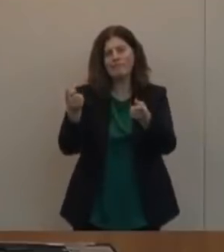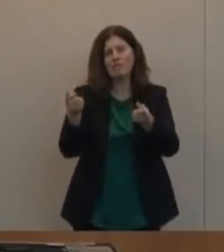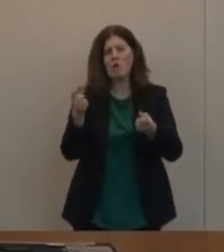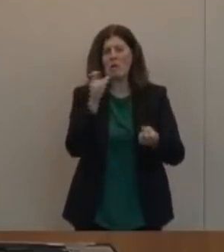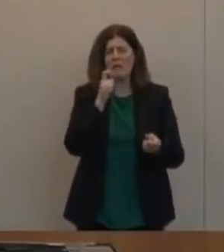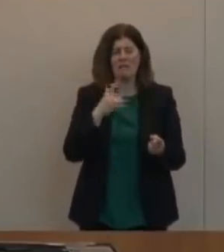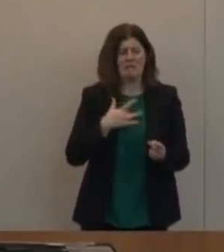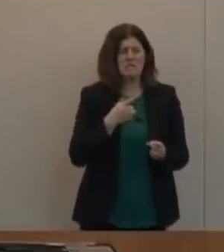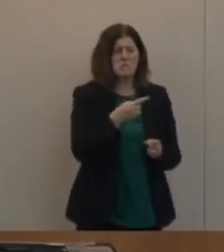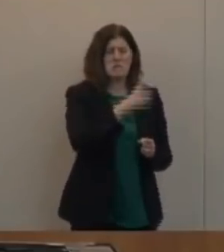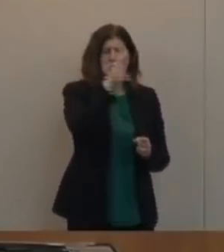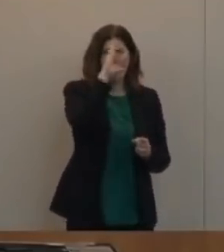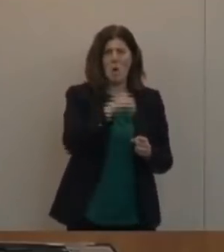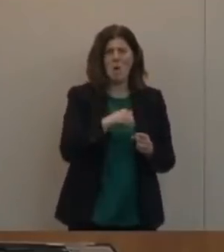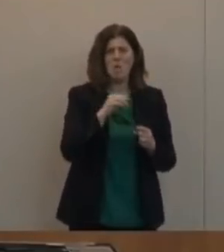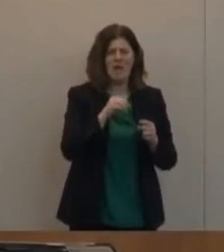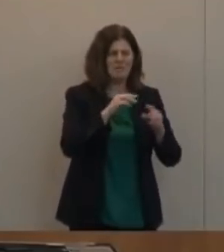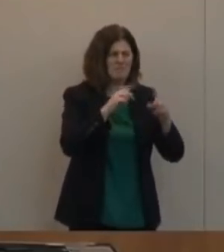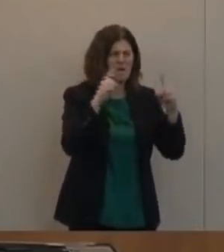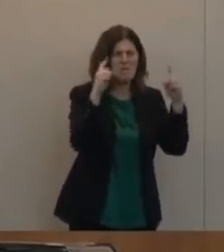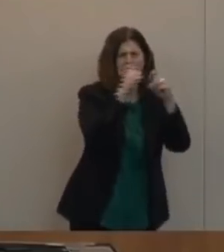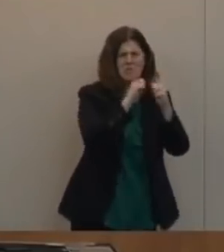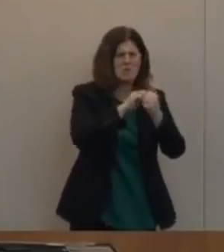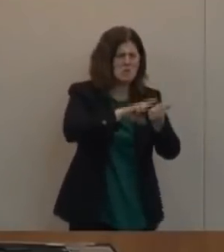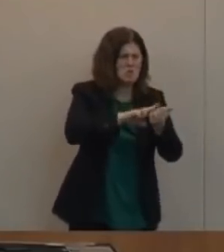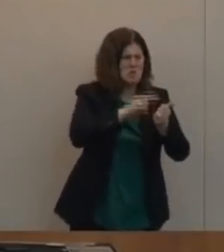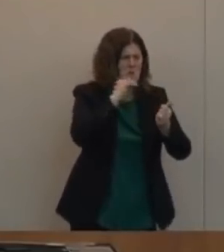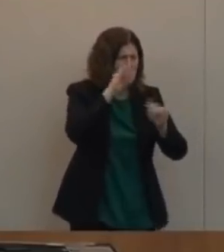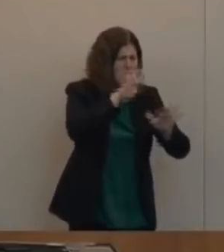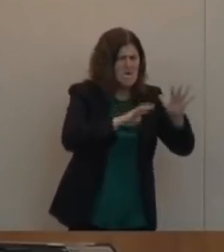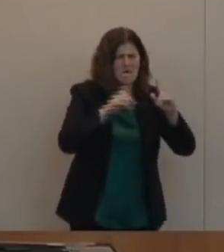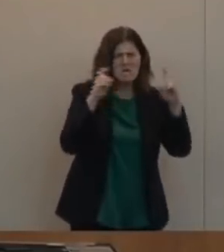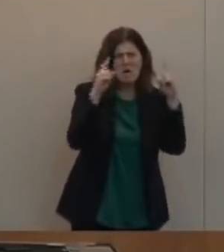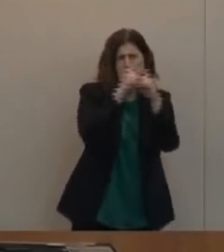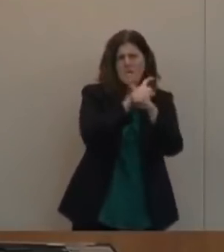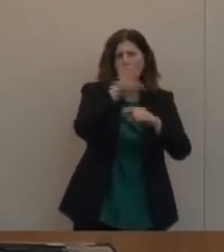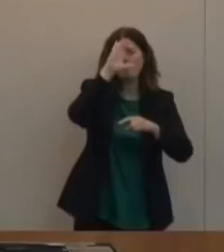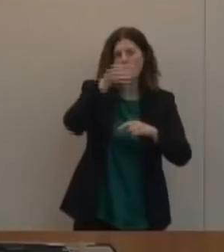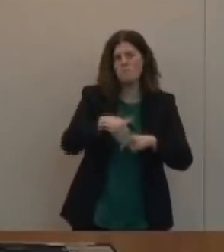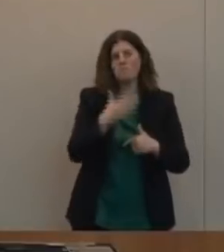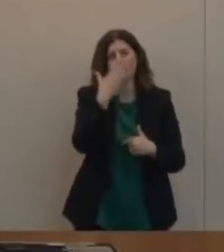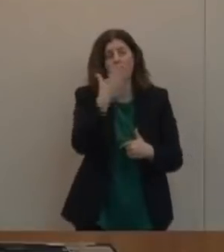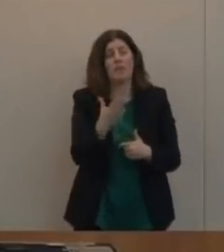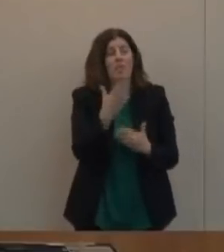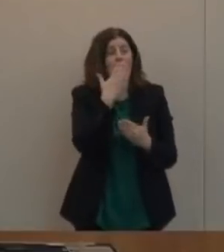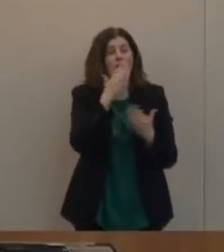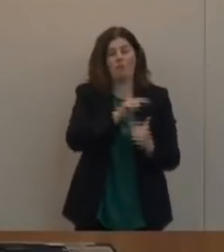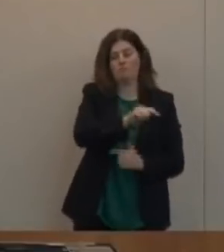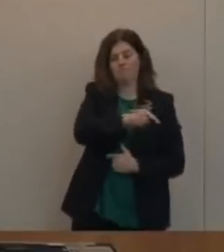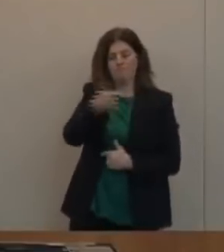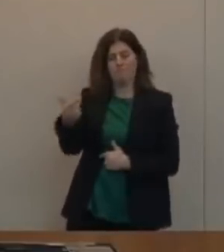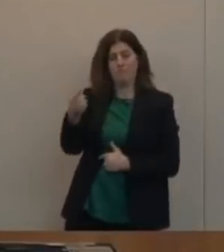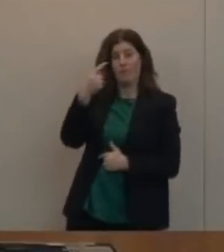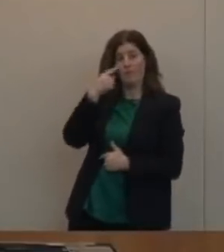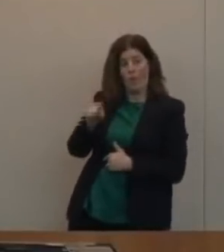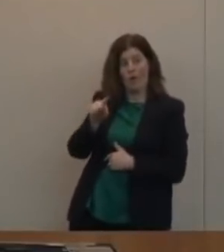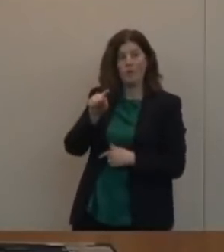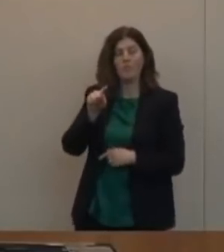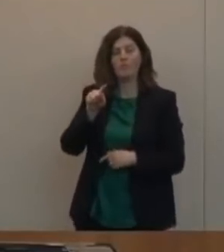the complexities associated with such an effort. So thank you all so very much. I'm going to now turn it over for